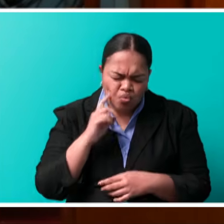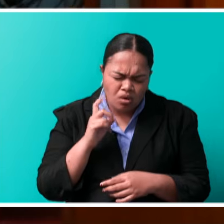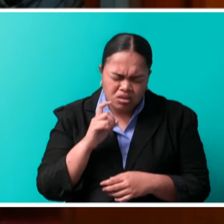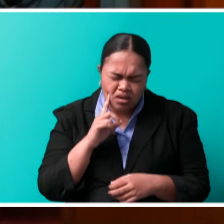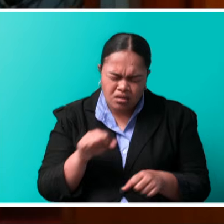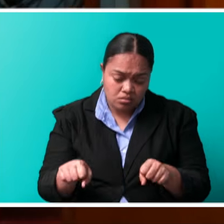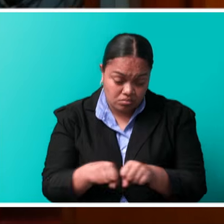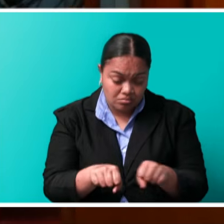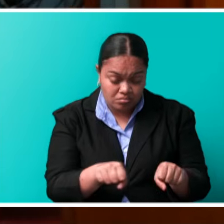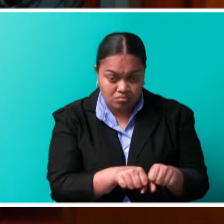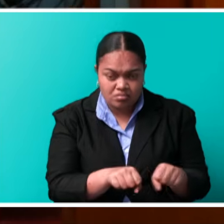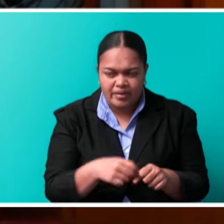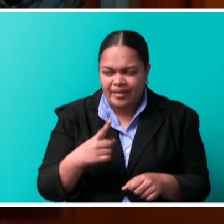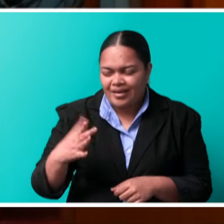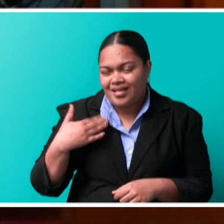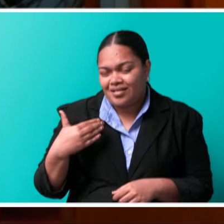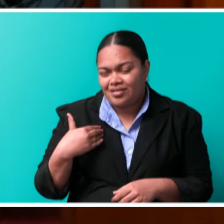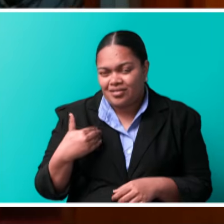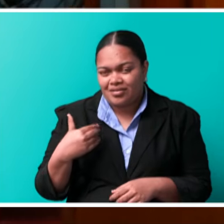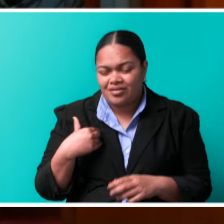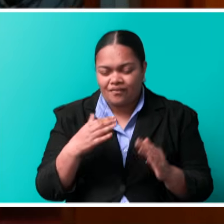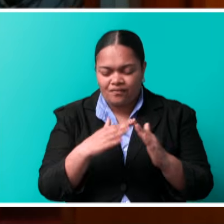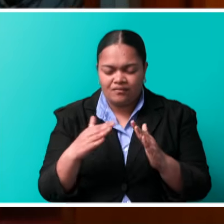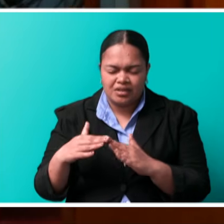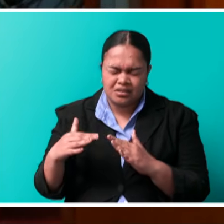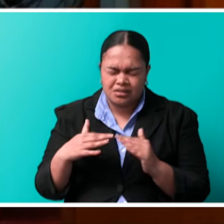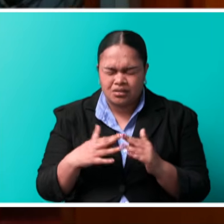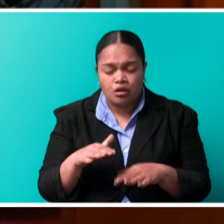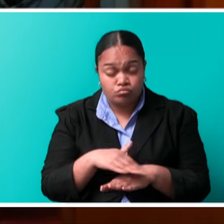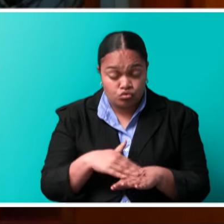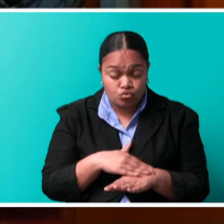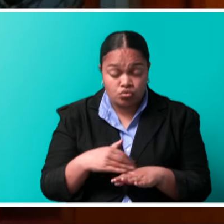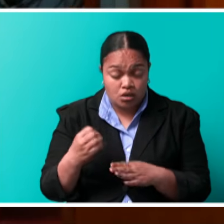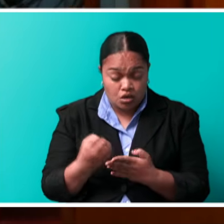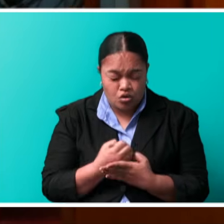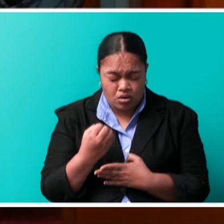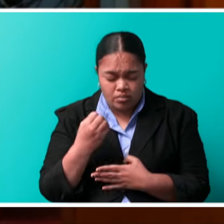health facilities. Our blue economy must continue to